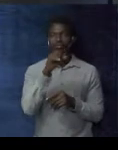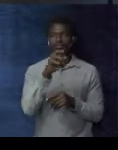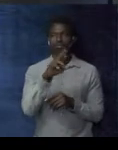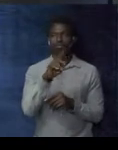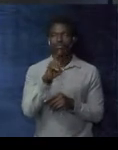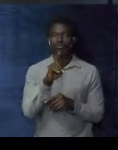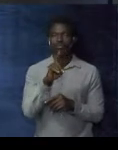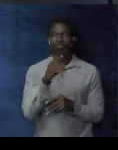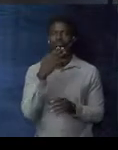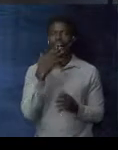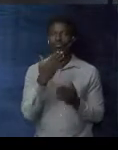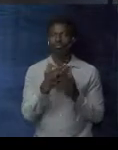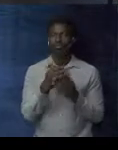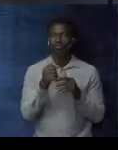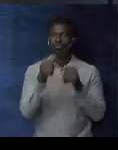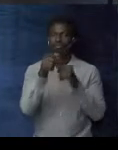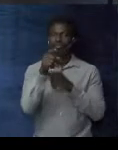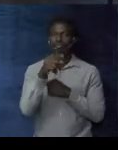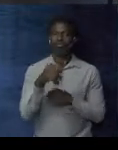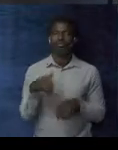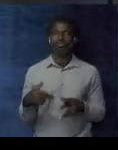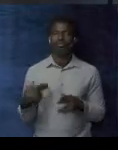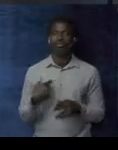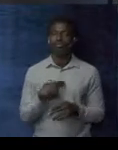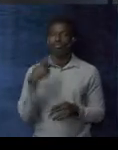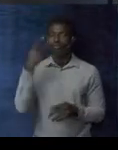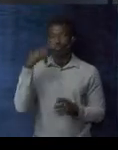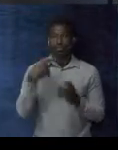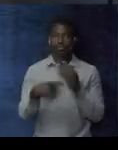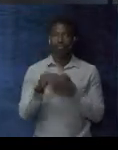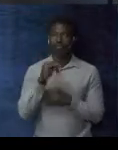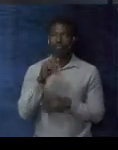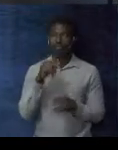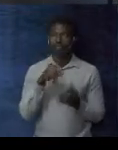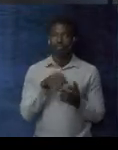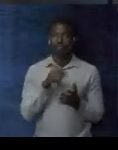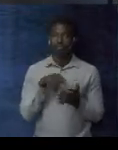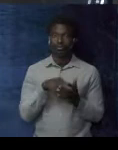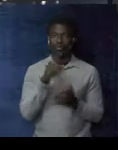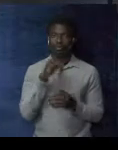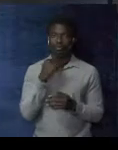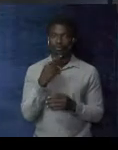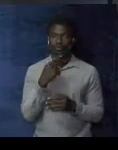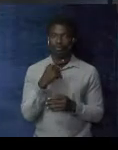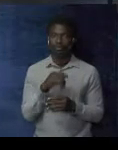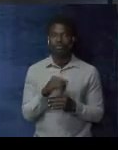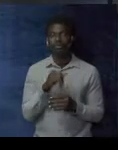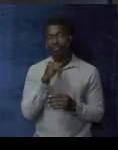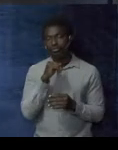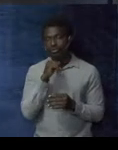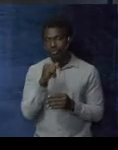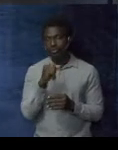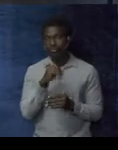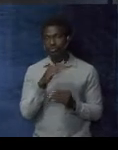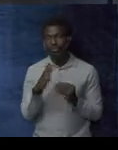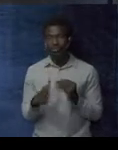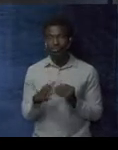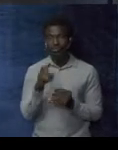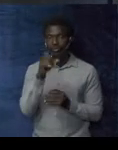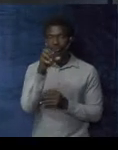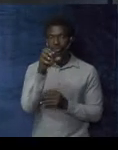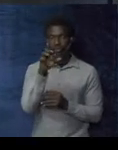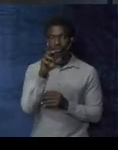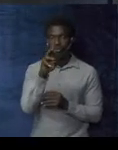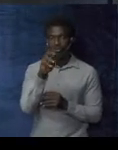a chord. Good job, you. Now let's see what this one is saying. An incomplete circumference is called